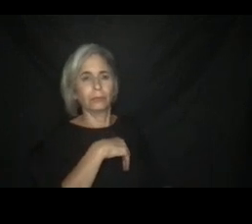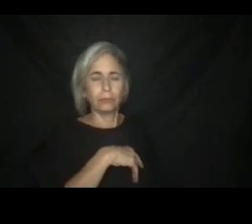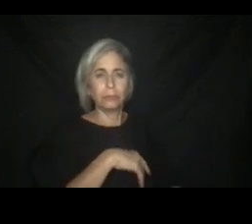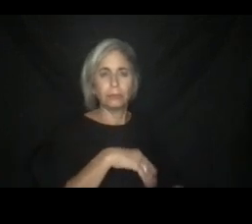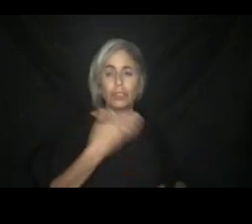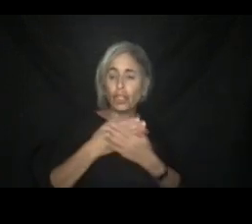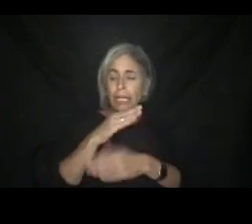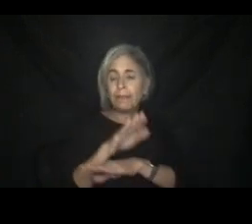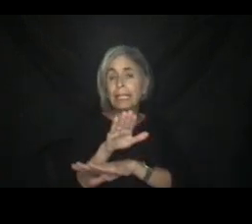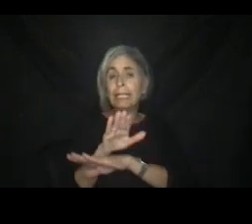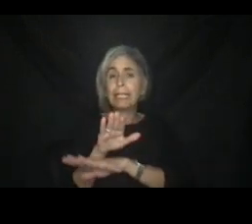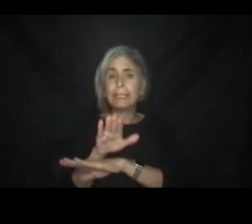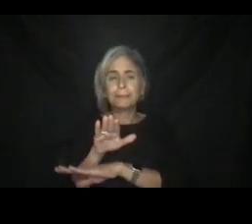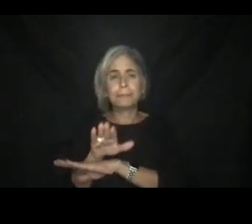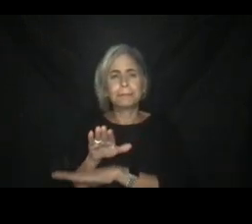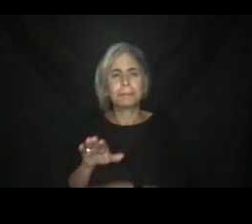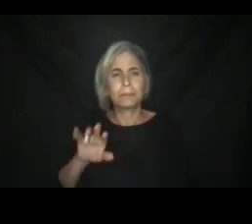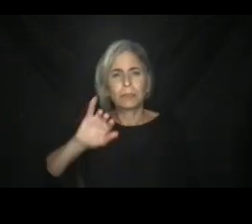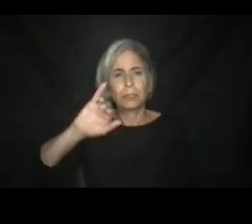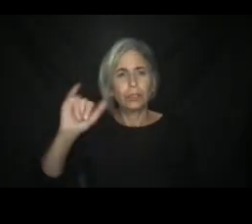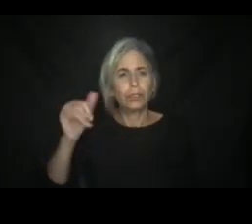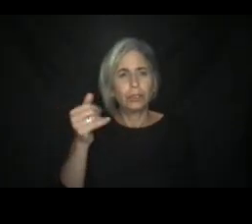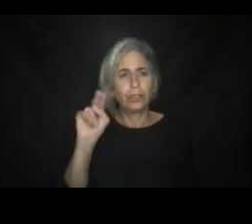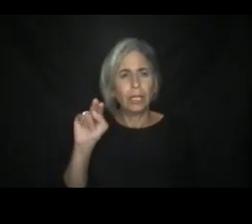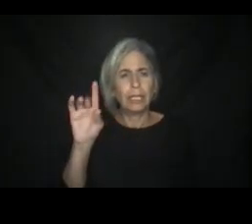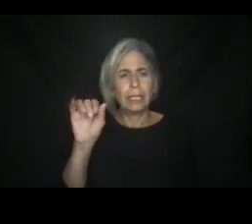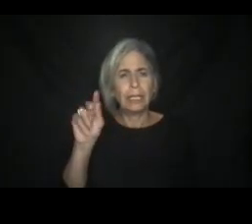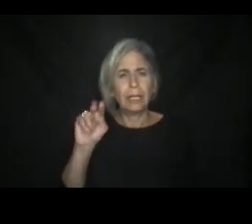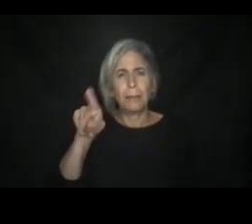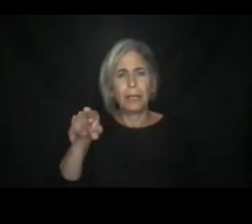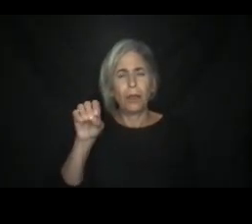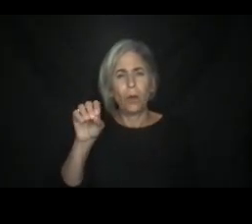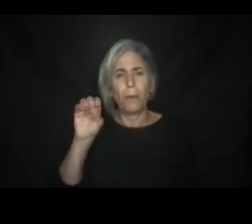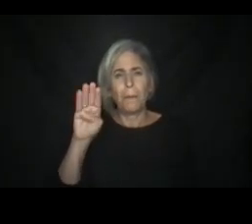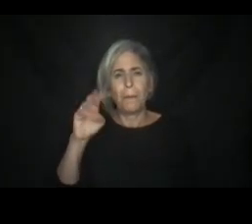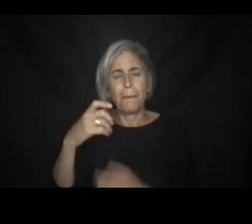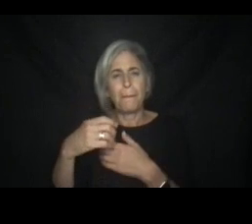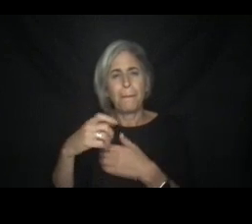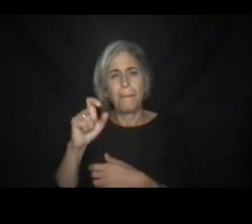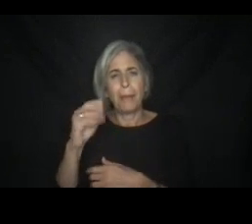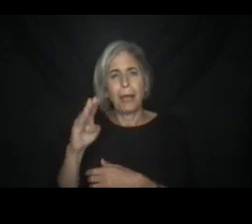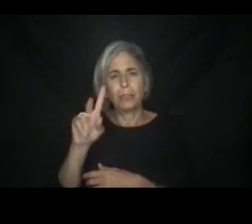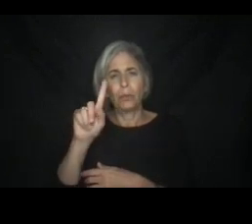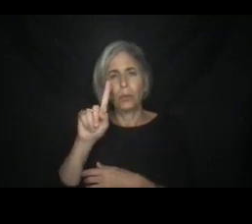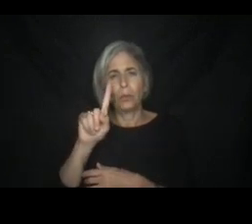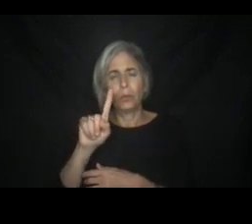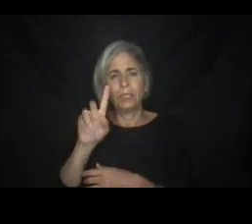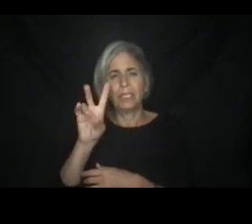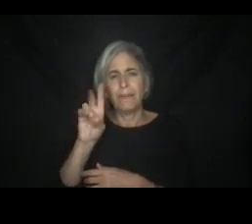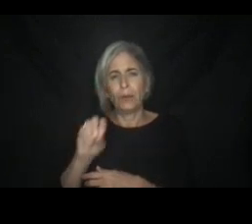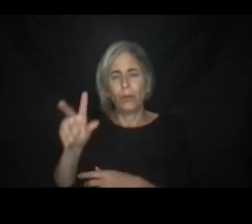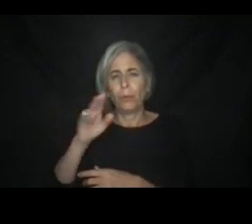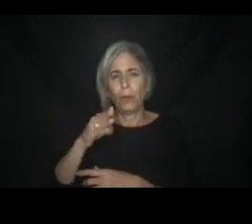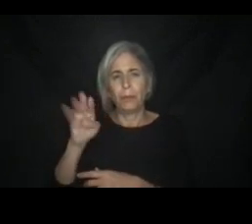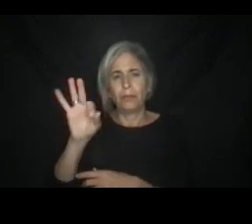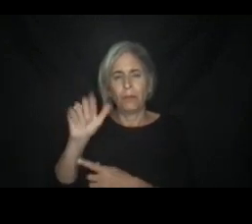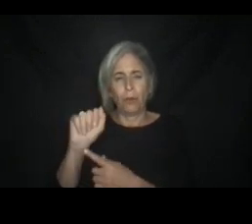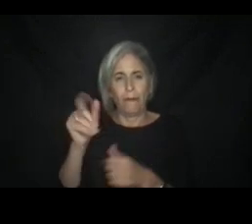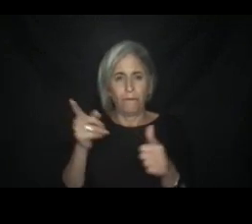Good evening. Good John evening. Dames, Post Office Box 713, Boynton Beach, Florida. First of